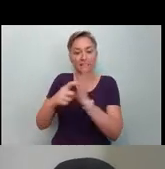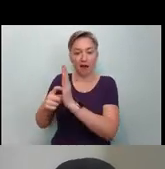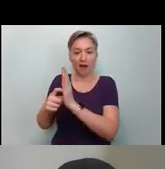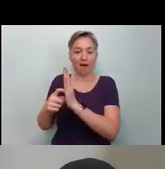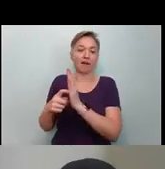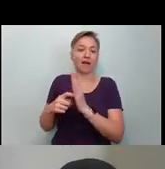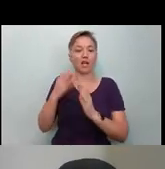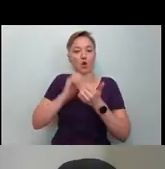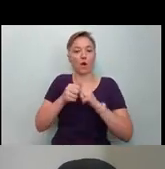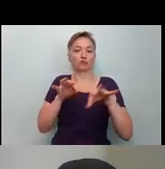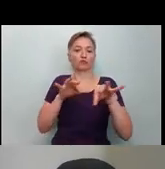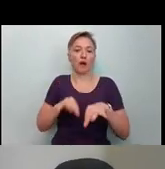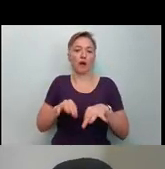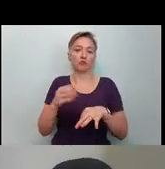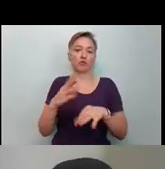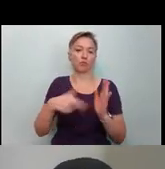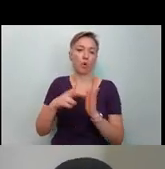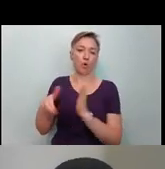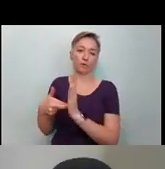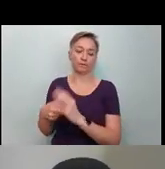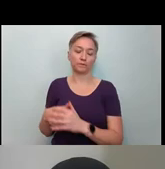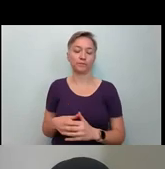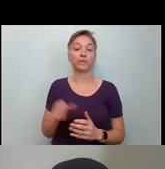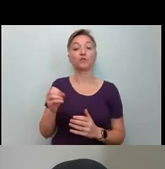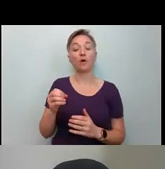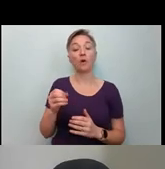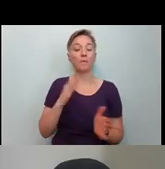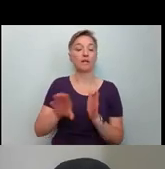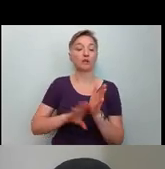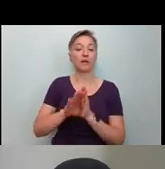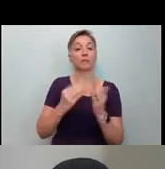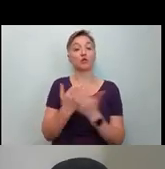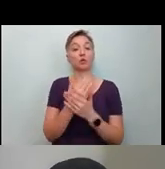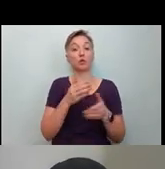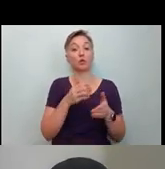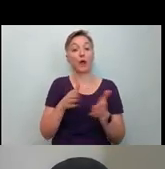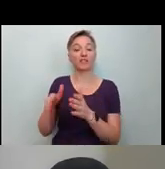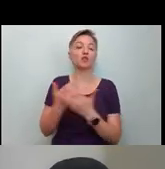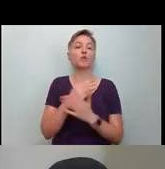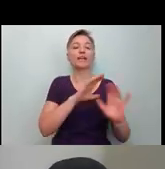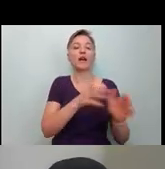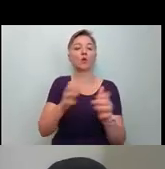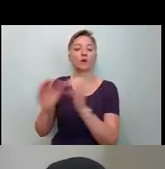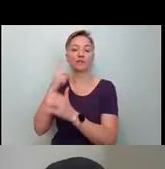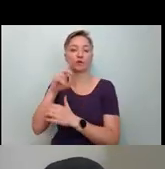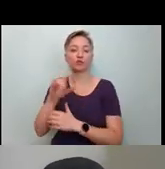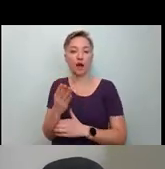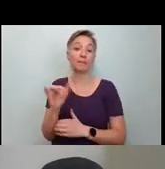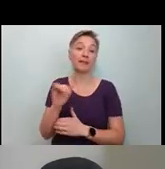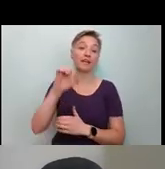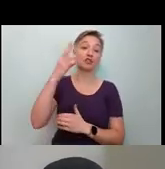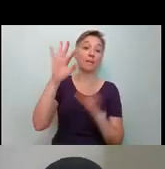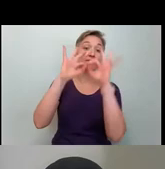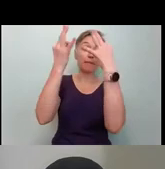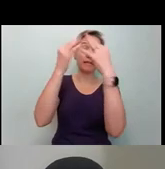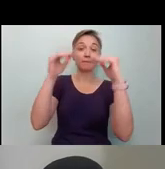them. So we'll develop new ways of categorizing our jobs, as we talked about, talking about different job families, job